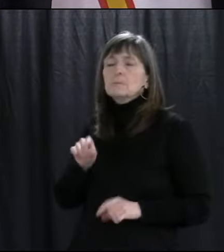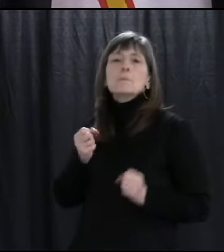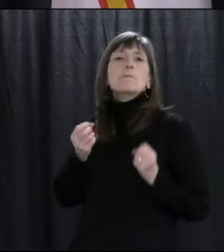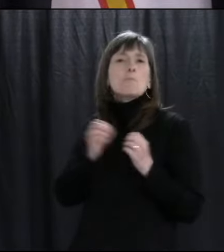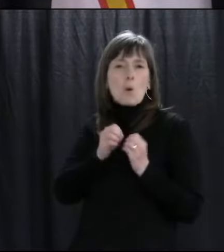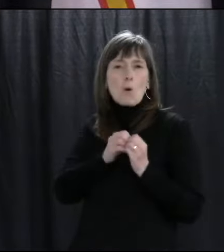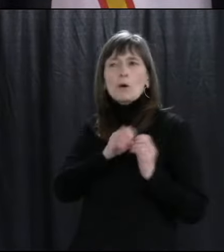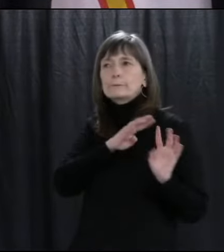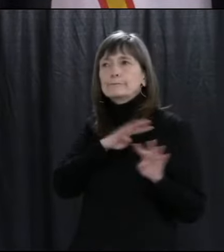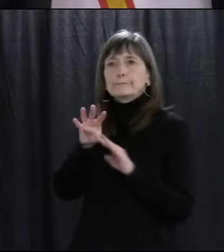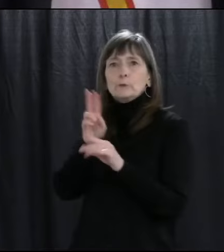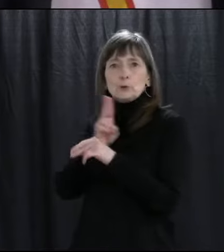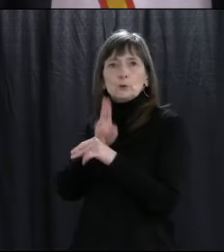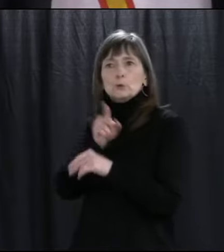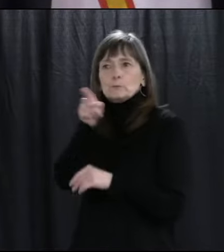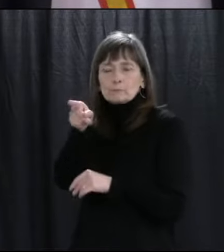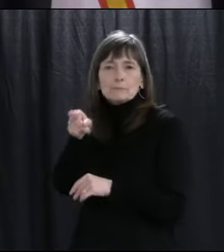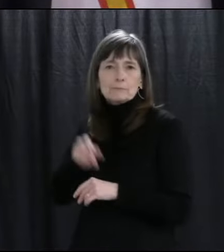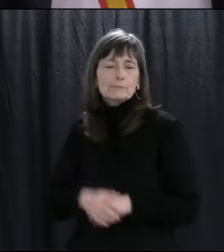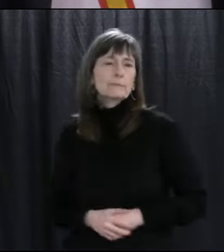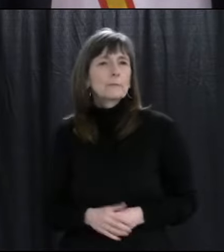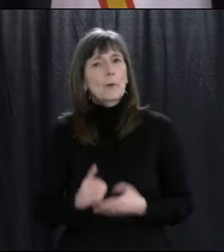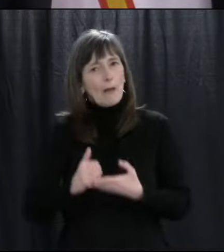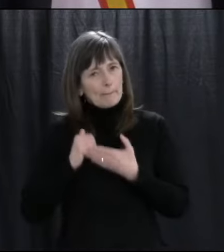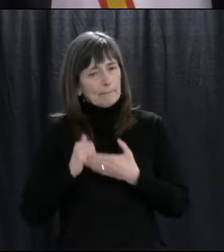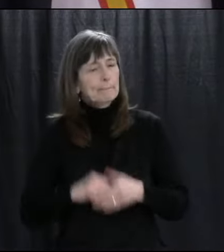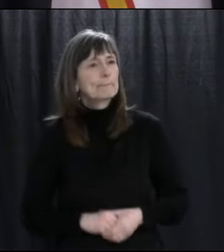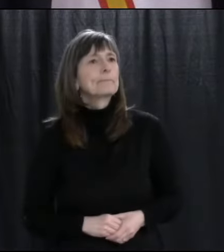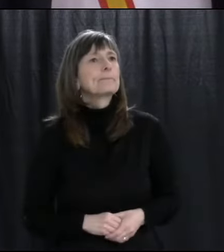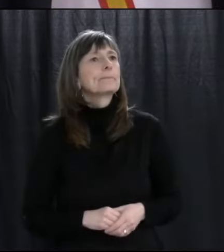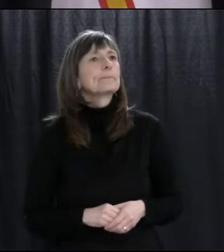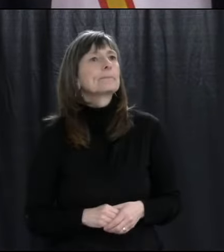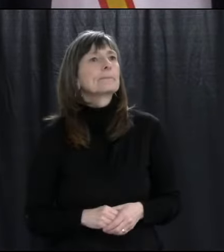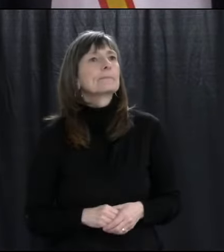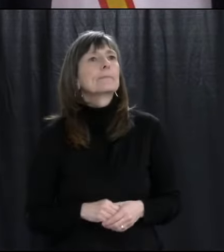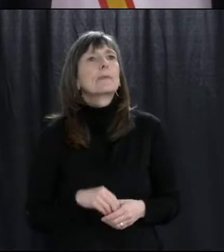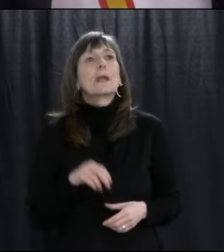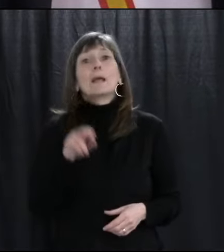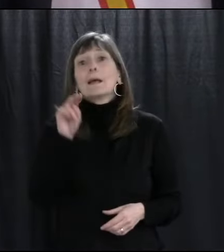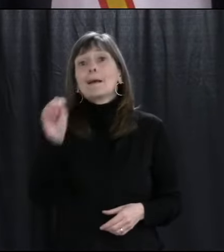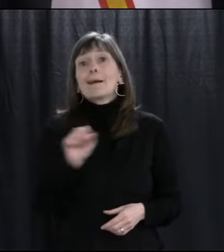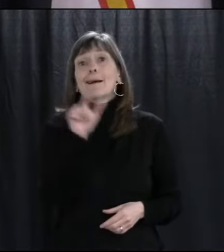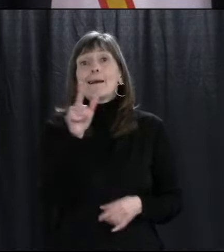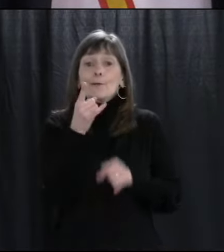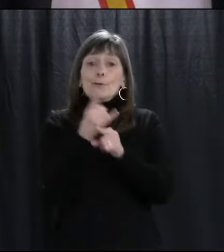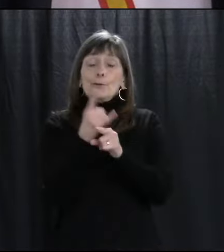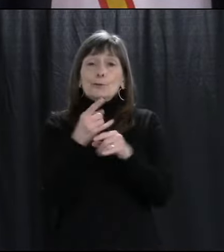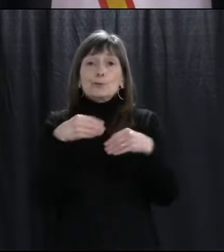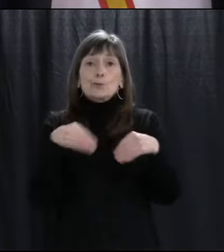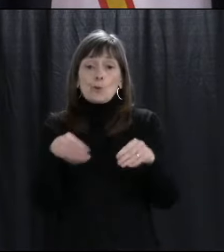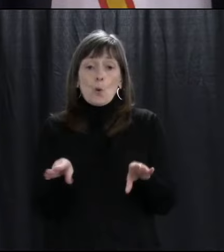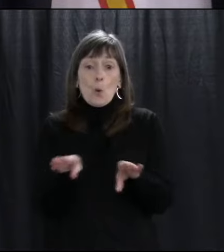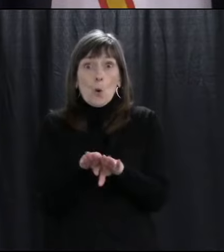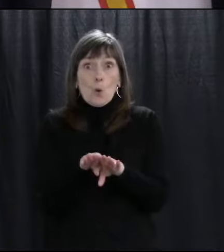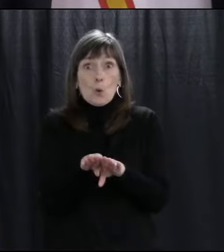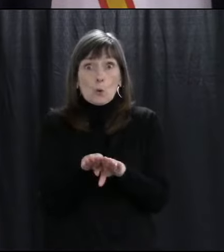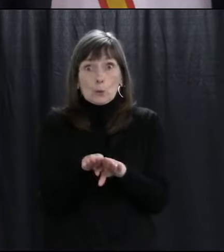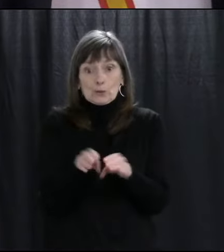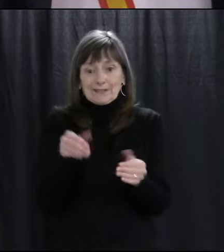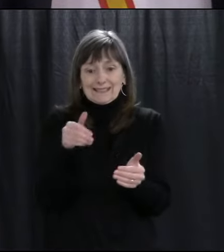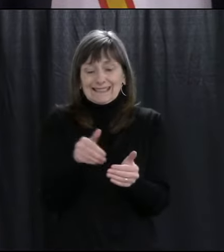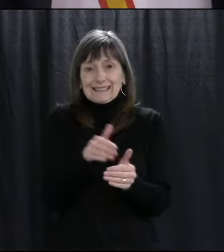do thank people for using that. We've seen the Newfoundland Labrador Liquor Corporation announcing that they're closing their stores this weekend